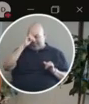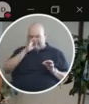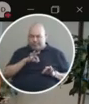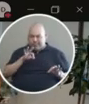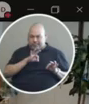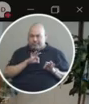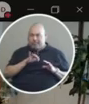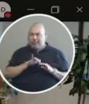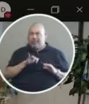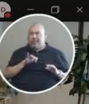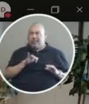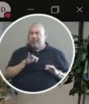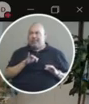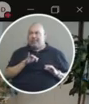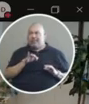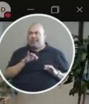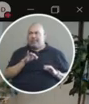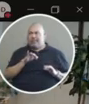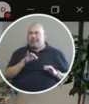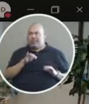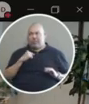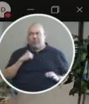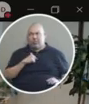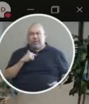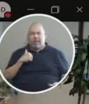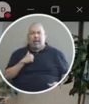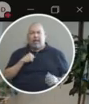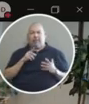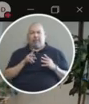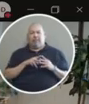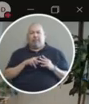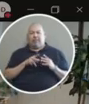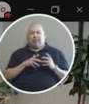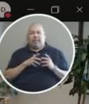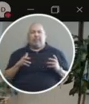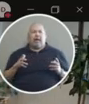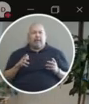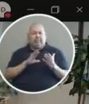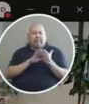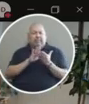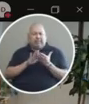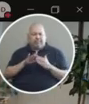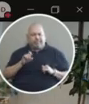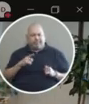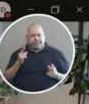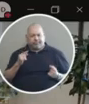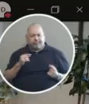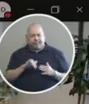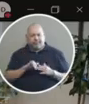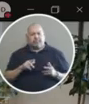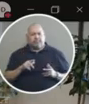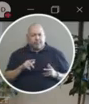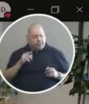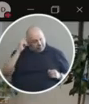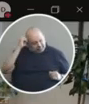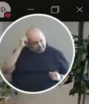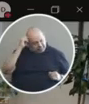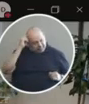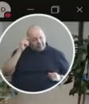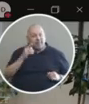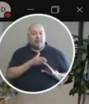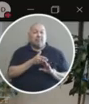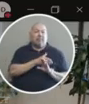important that we have these items. There's a lot of cleanup that needs to be done. That's vestiges